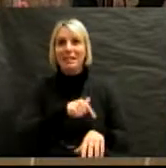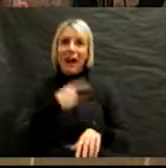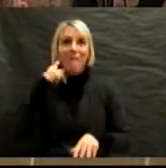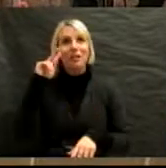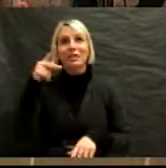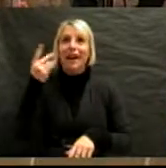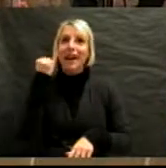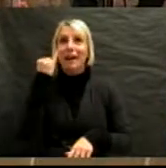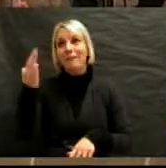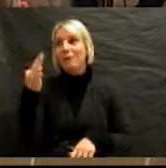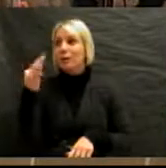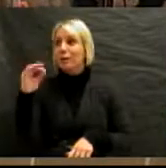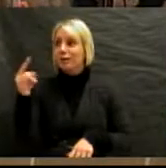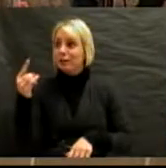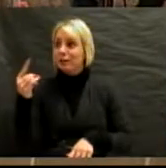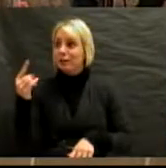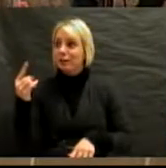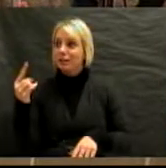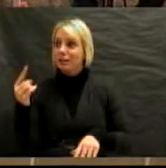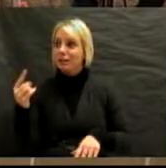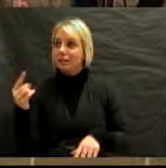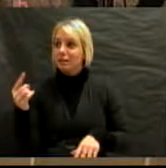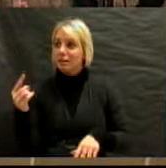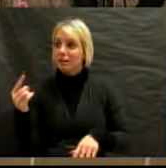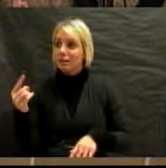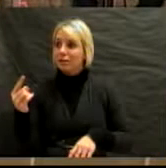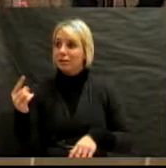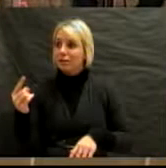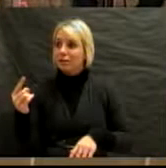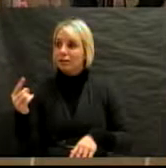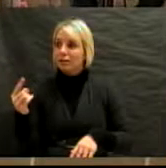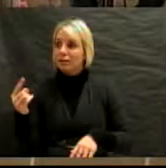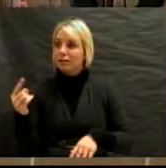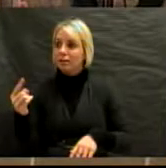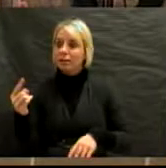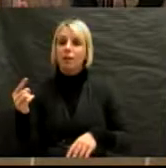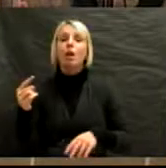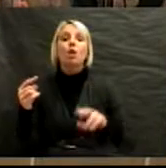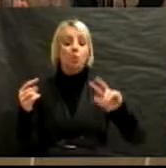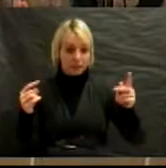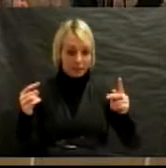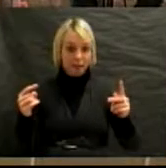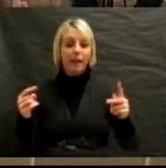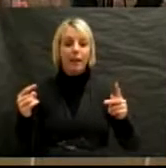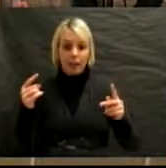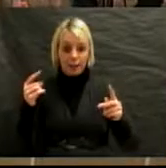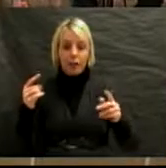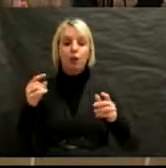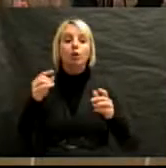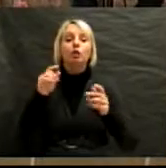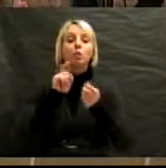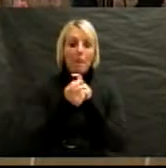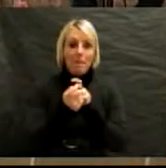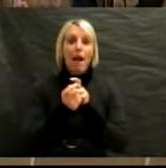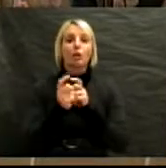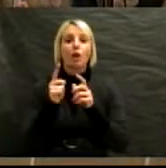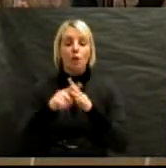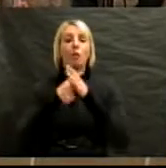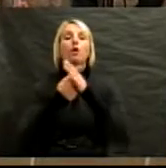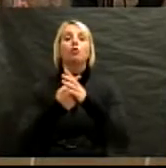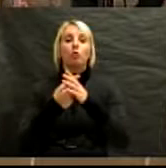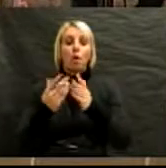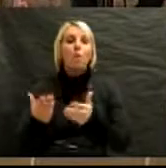the motion made to amend the original motion for the salaries to be at the level of $250 and $275 per